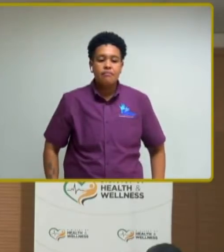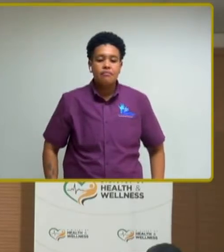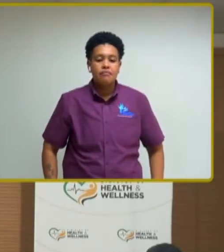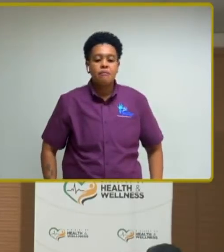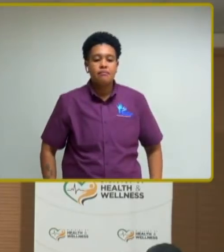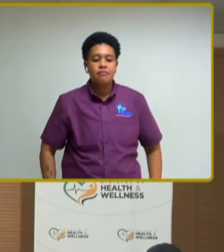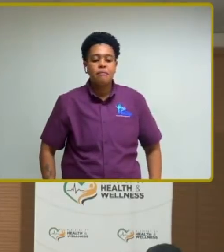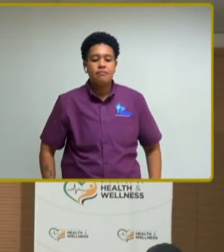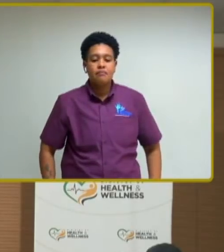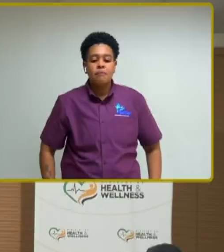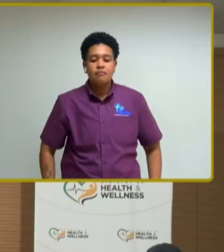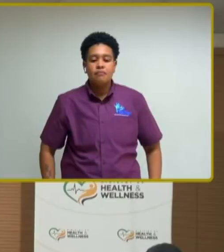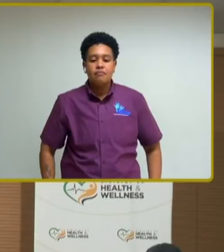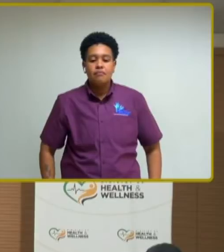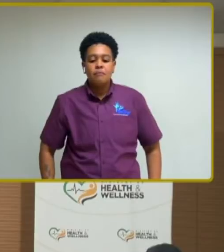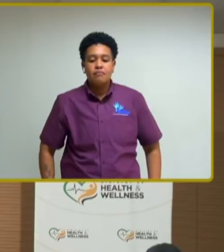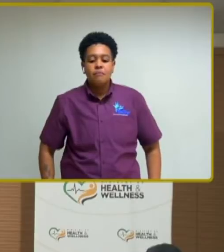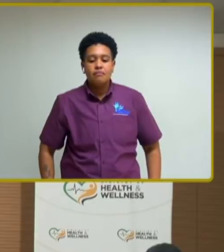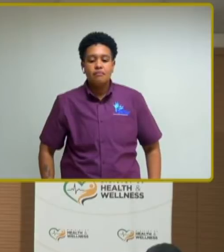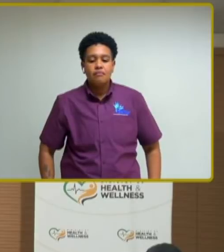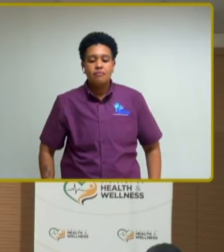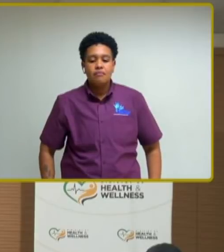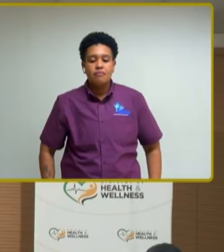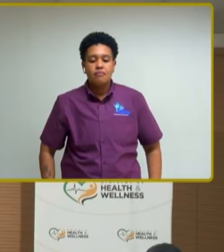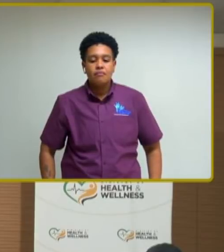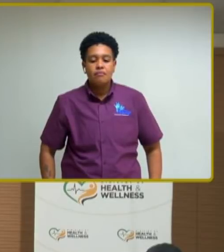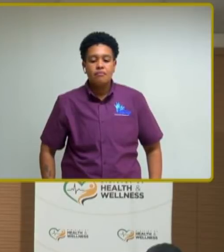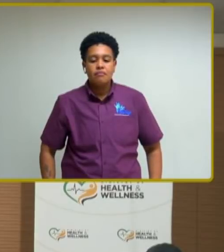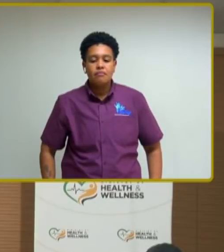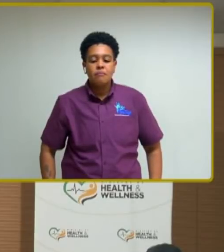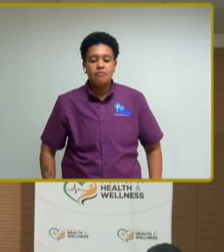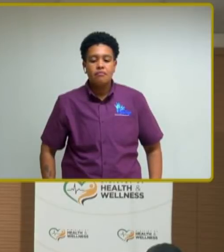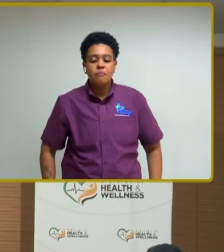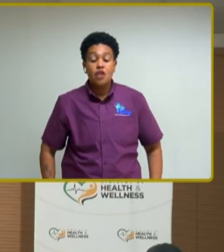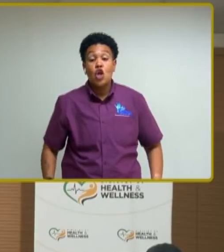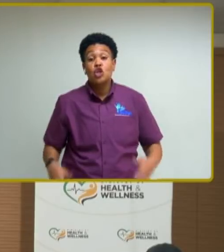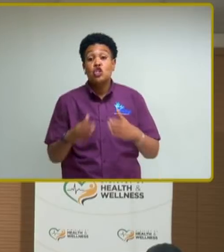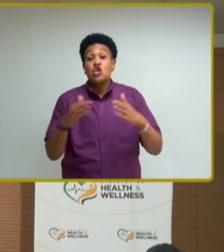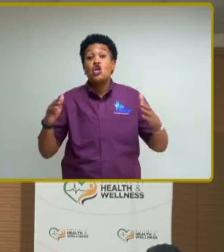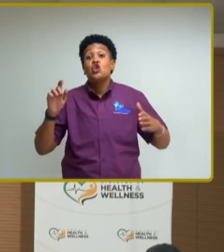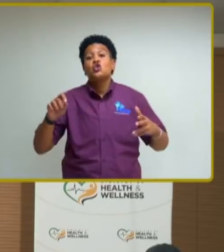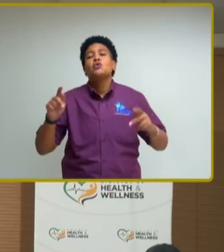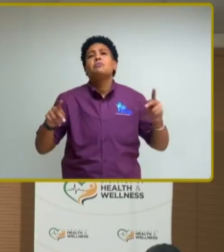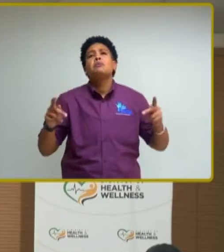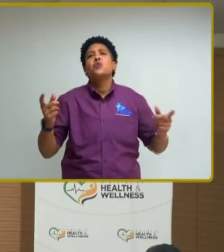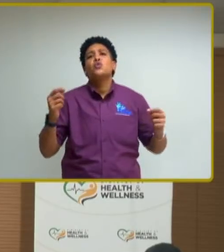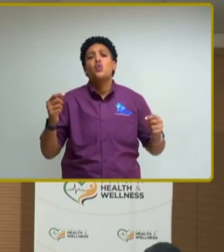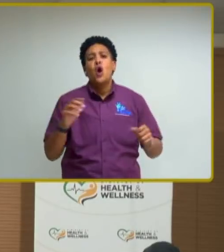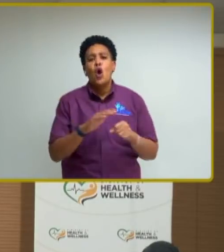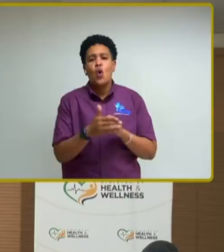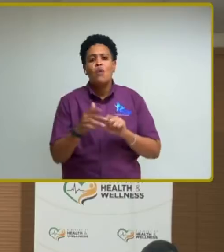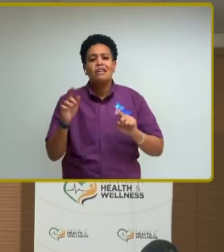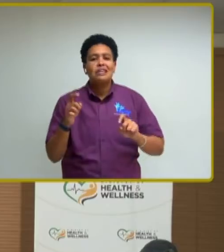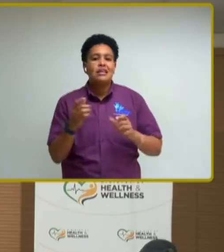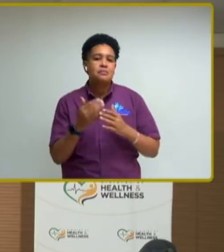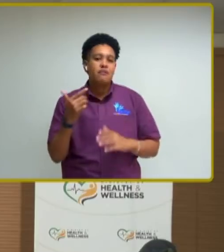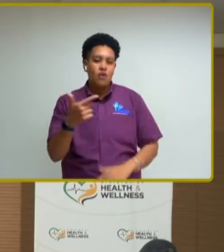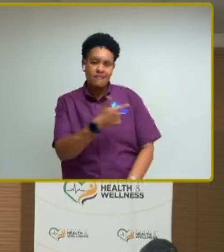And generally, should persons ideally do a COVID test before they are